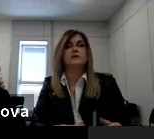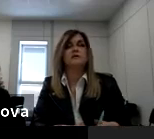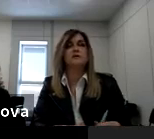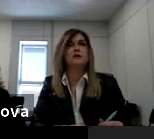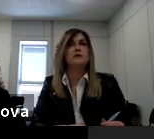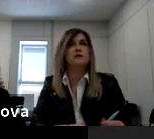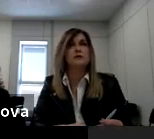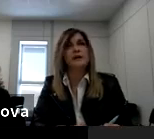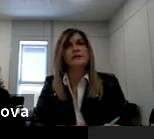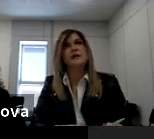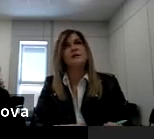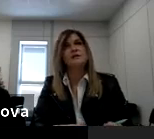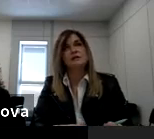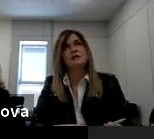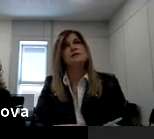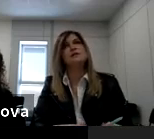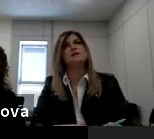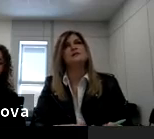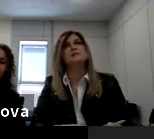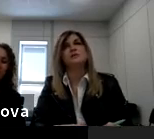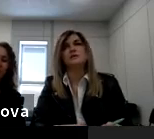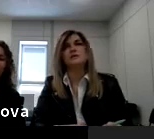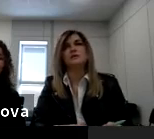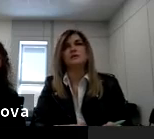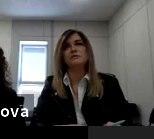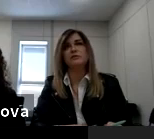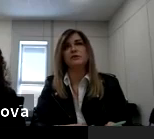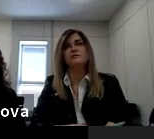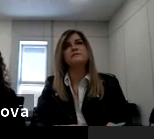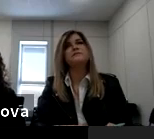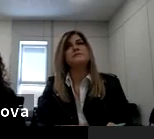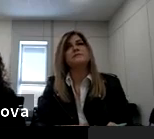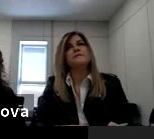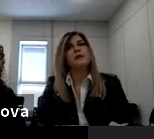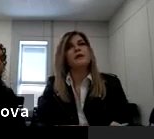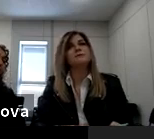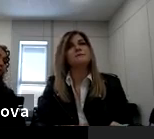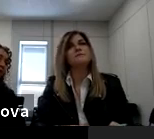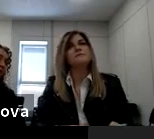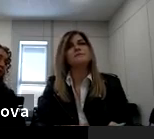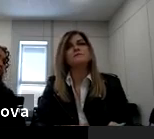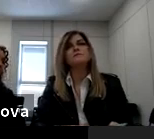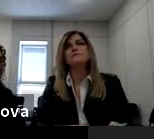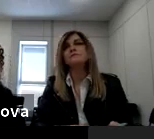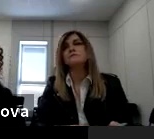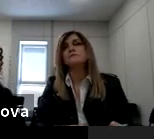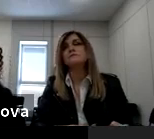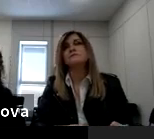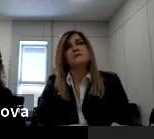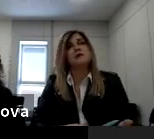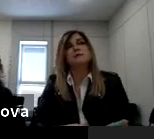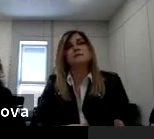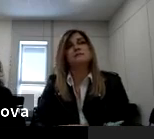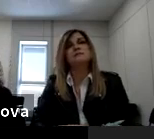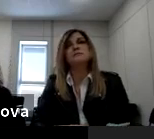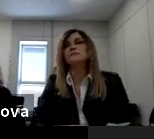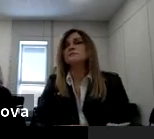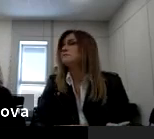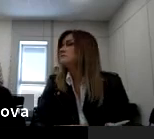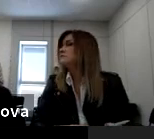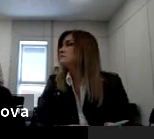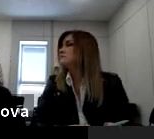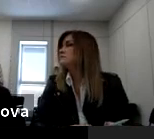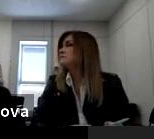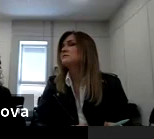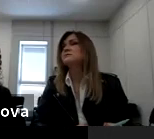channel. So white color is pretty pure. And of course it can be monochrome, so, and you